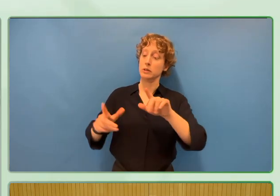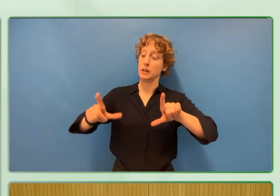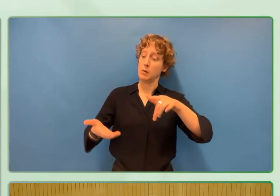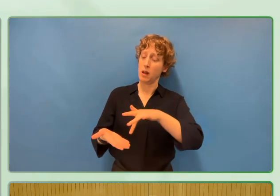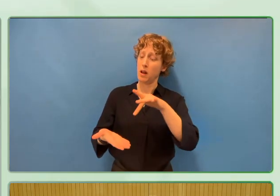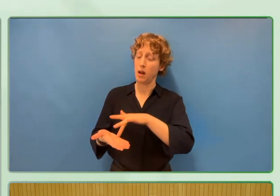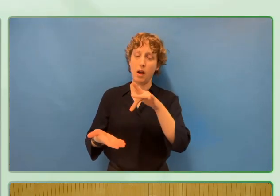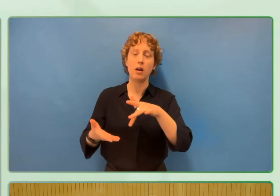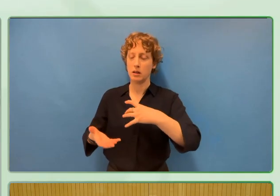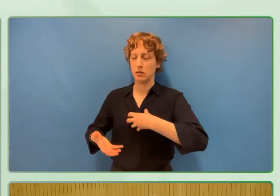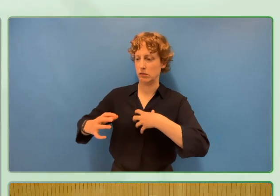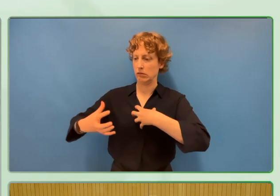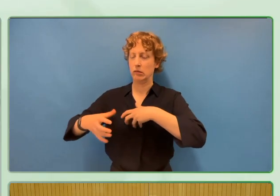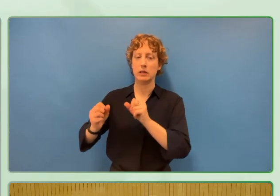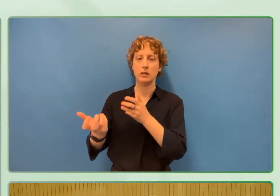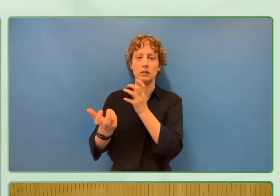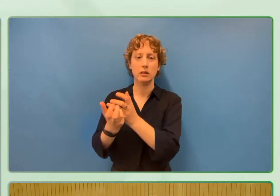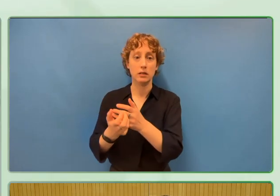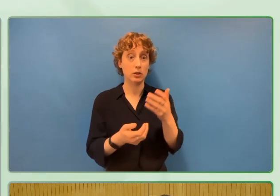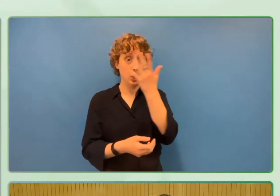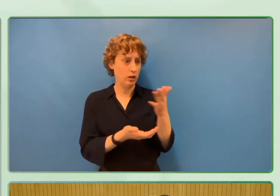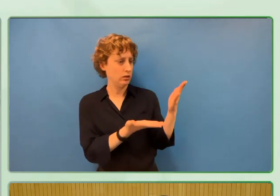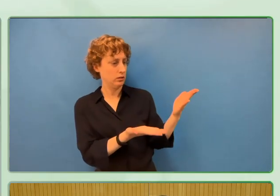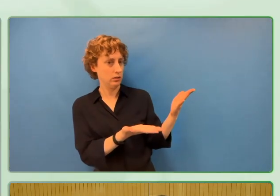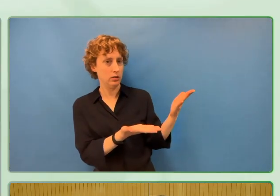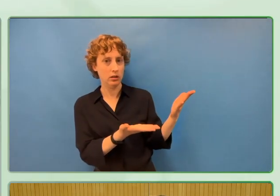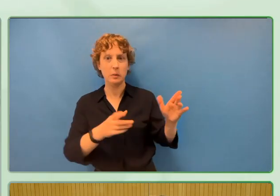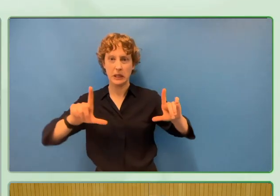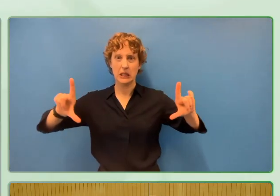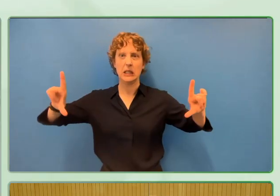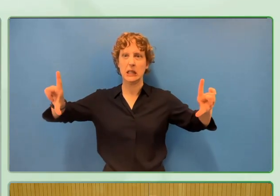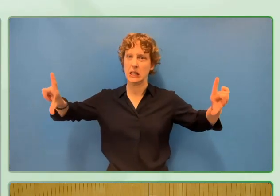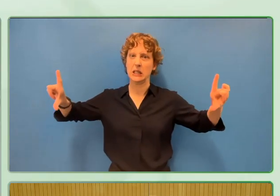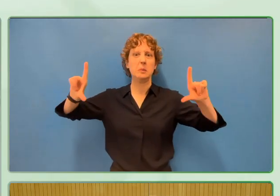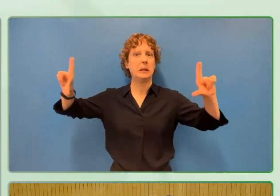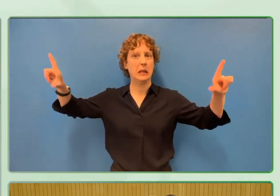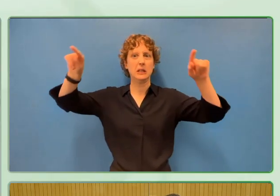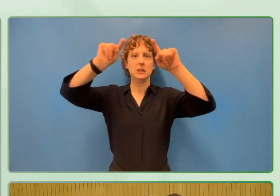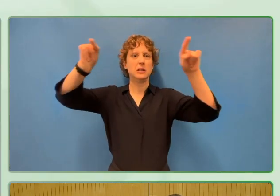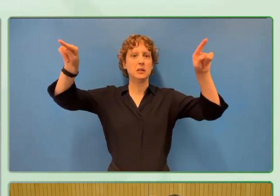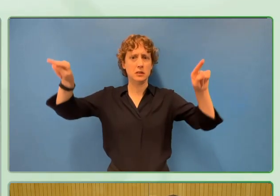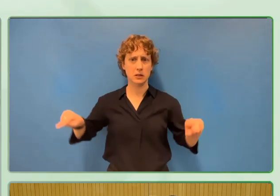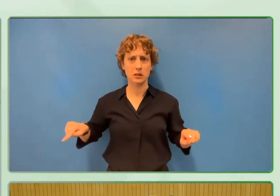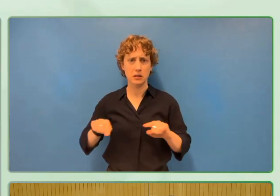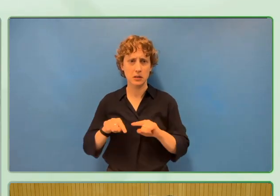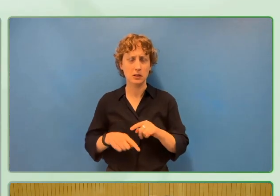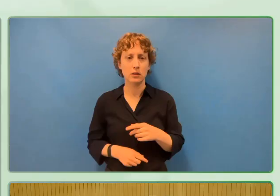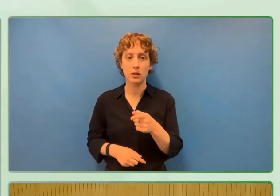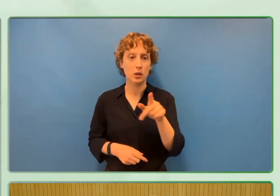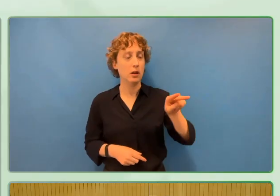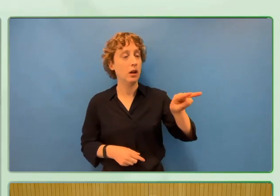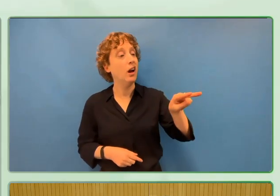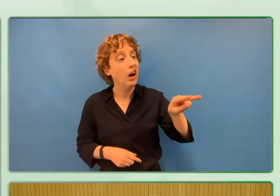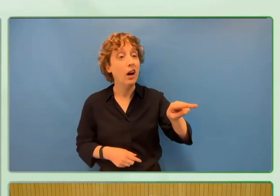like this. Let's see. So, and you might think, well, that's another touch screen, but that's not